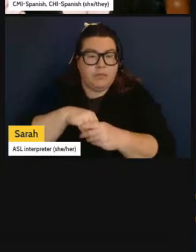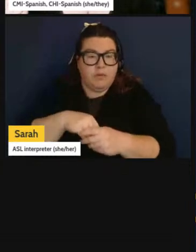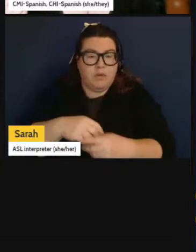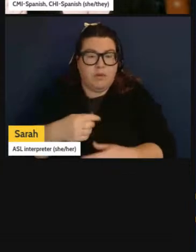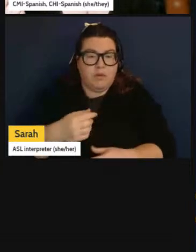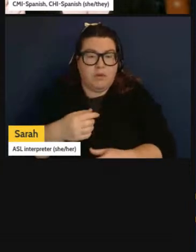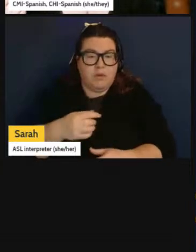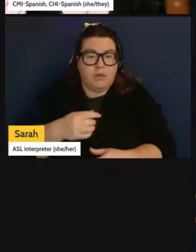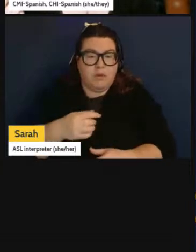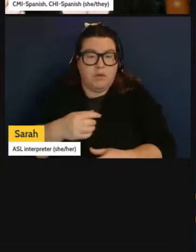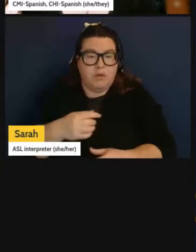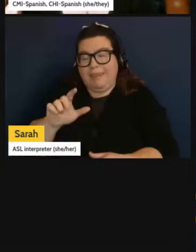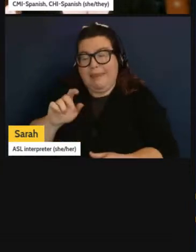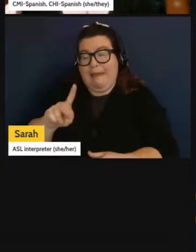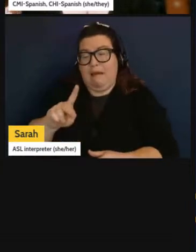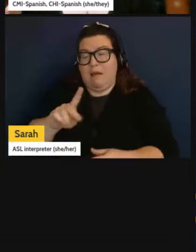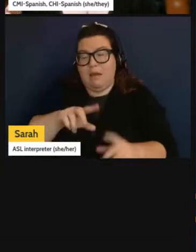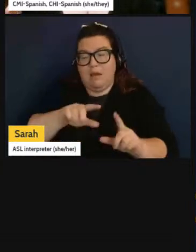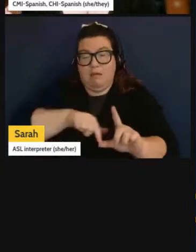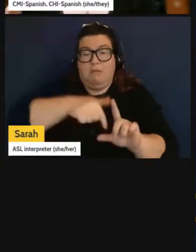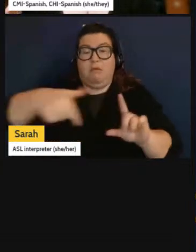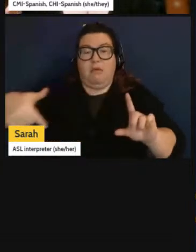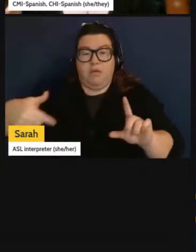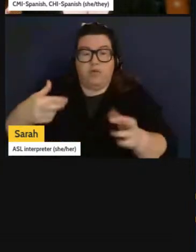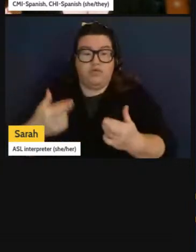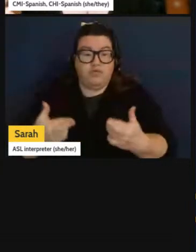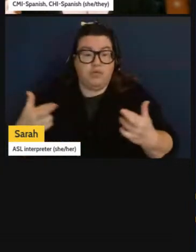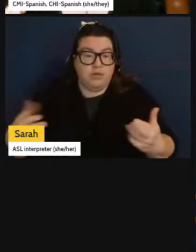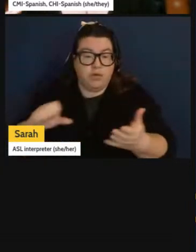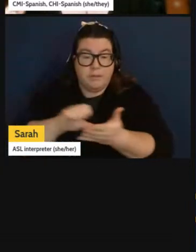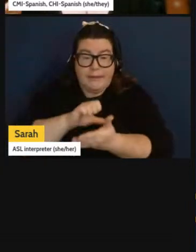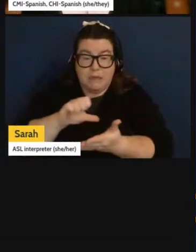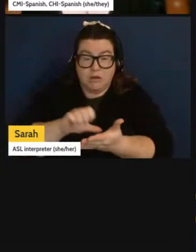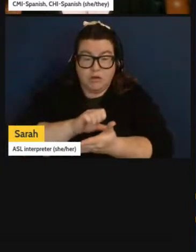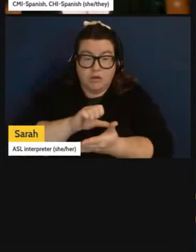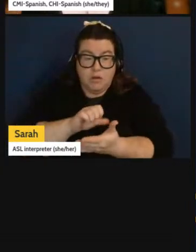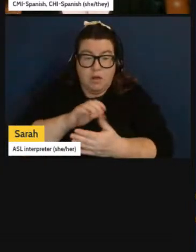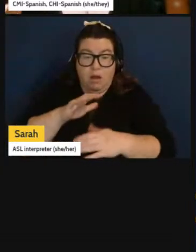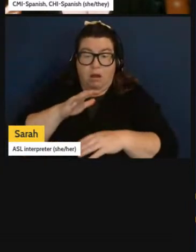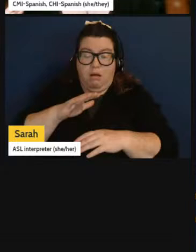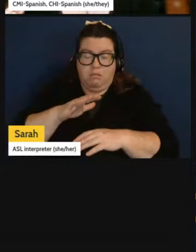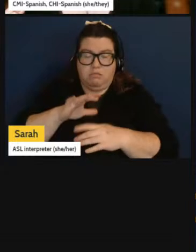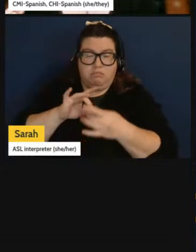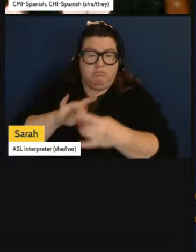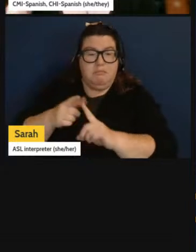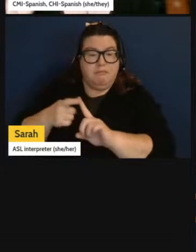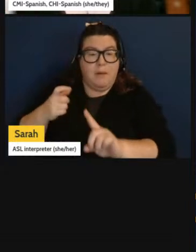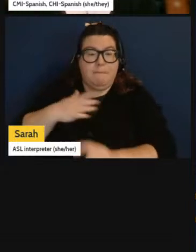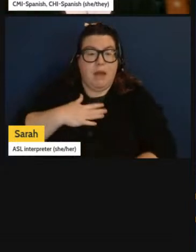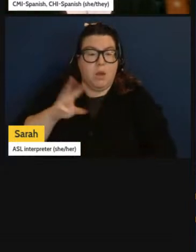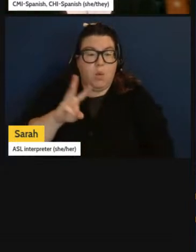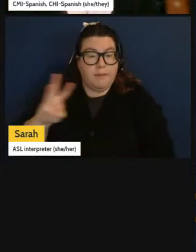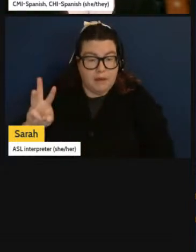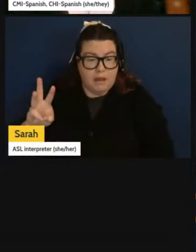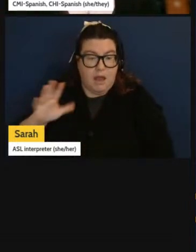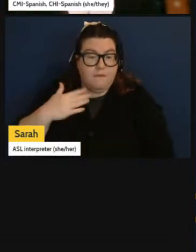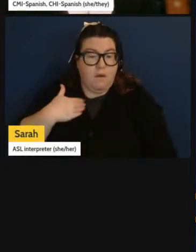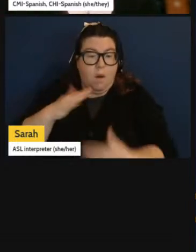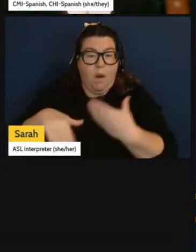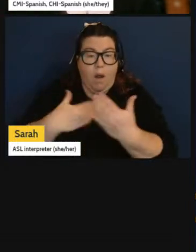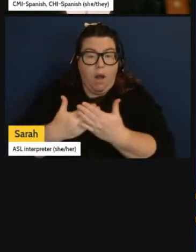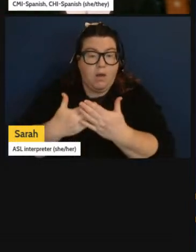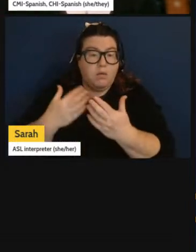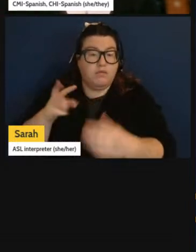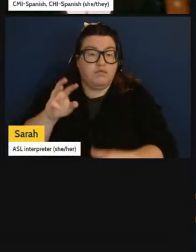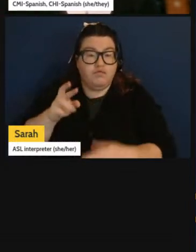my LGBTQIA resources page on my website. And I have all of my resources